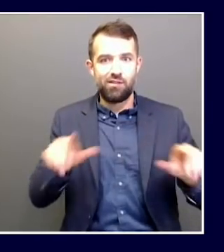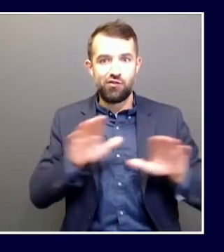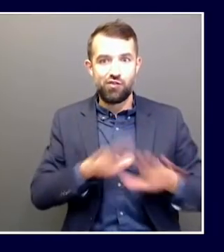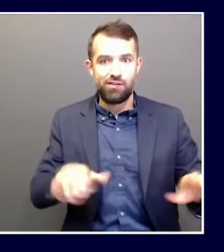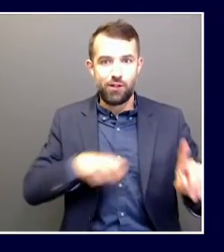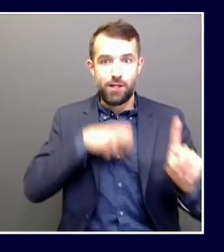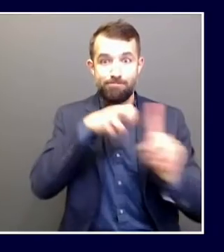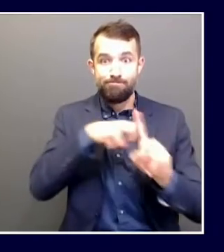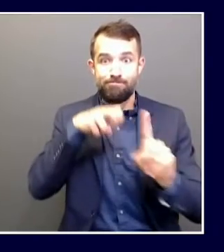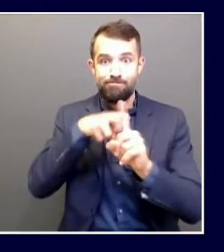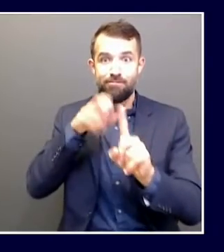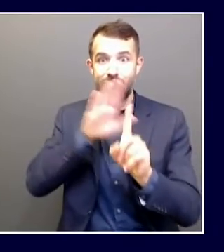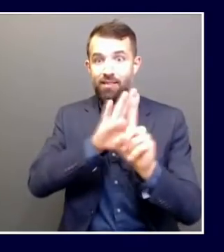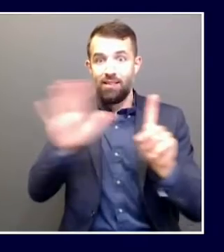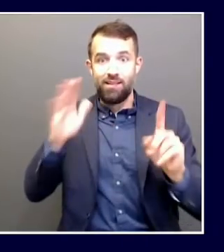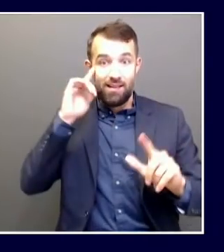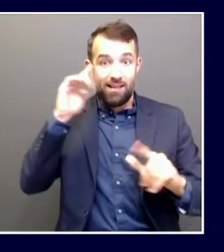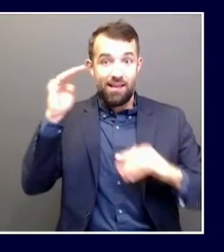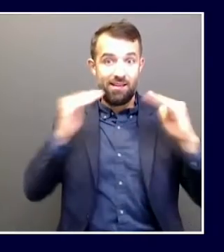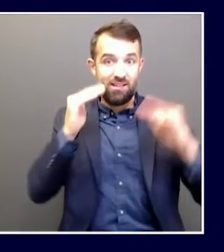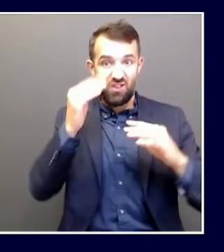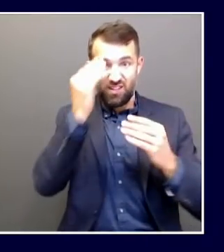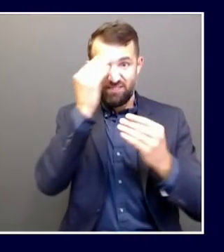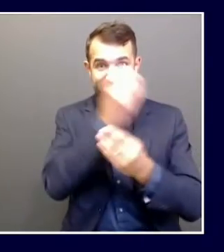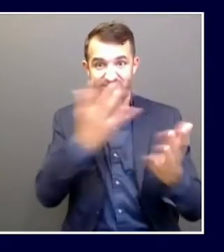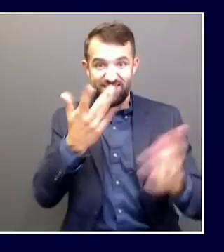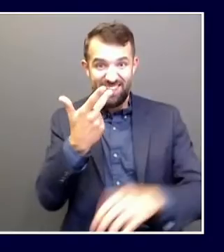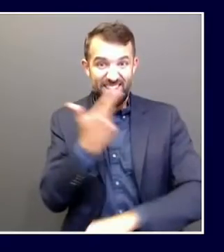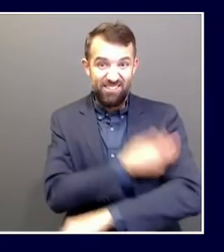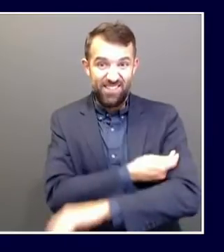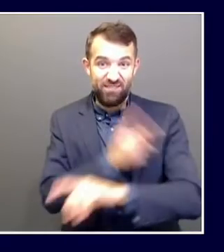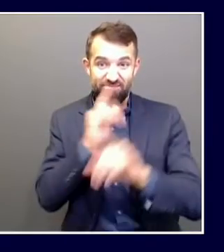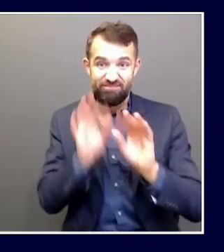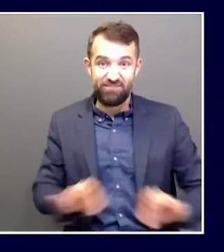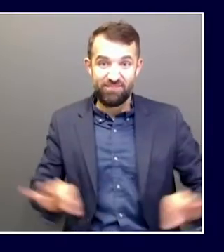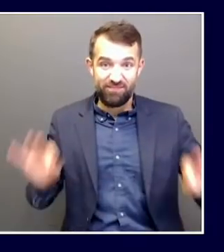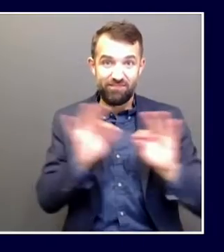Patty. Let me go to David from the BDN next.